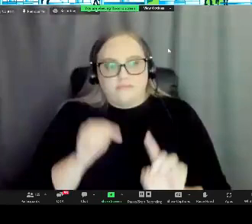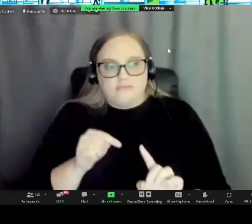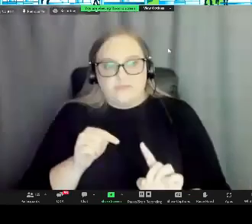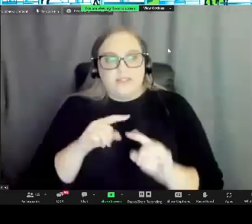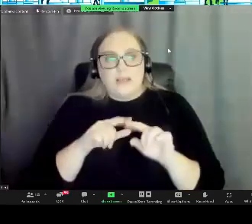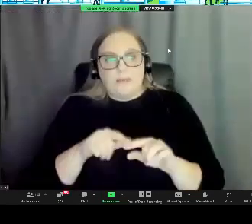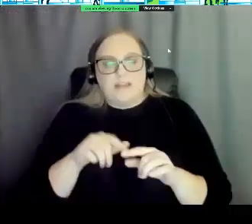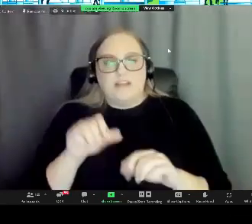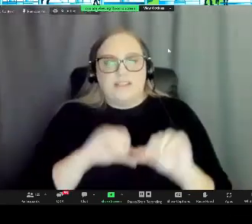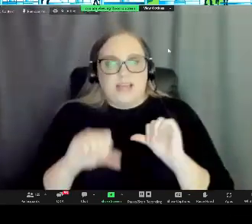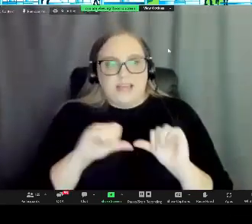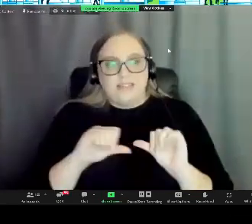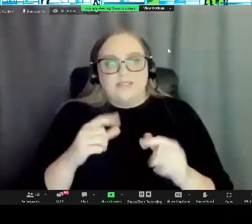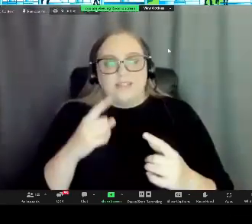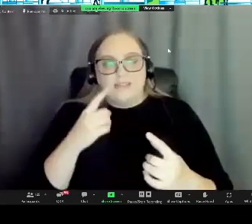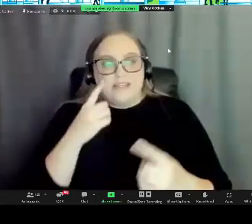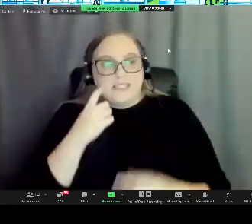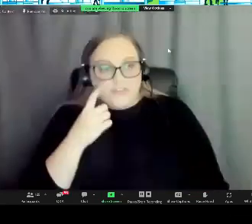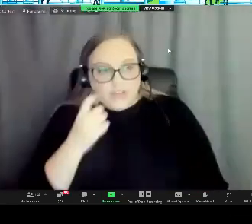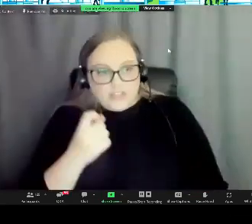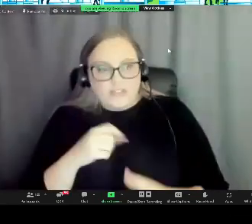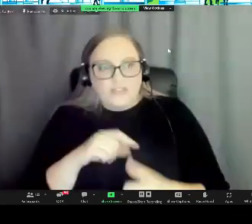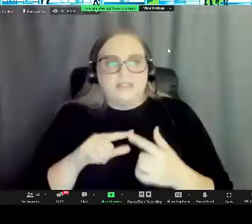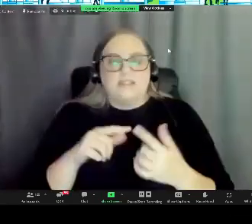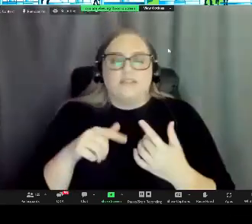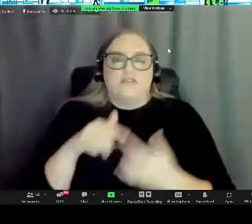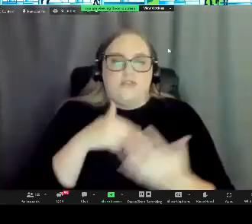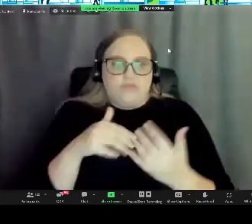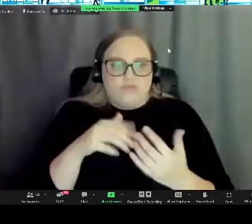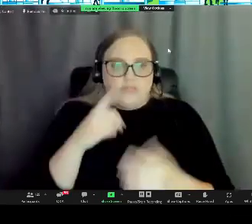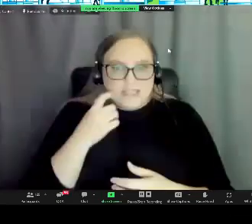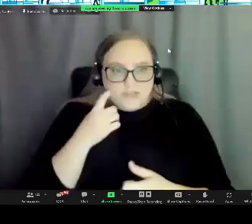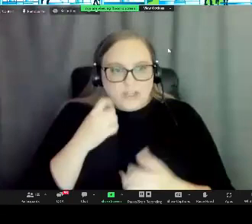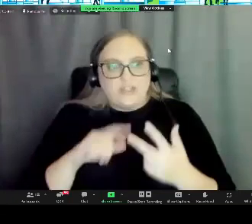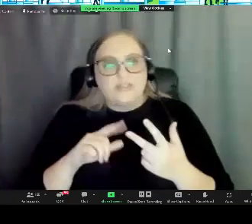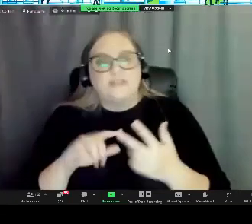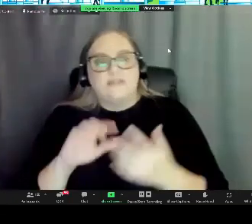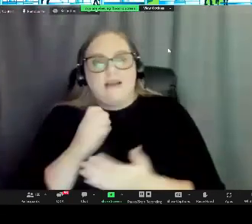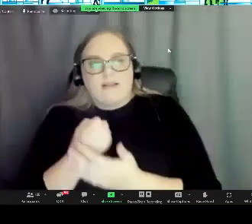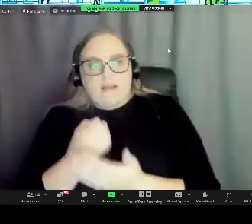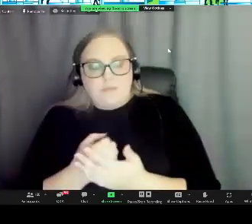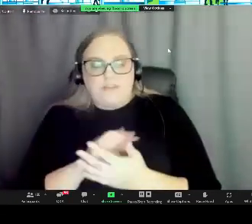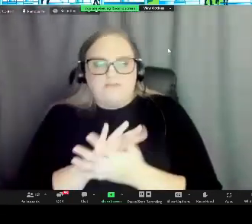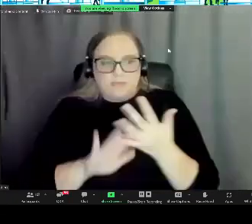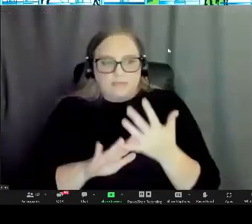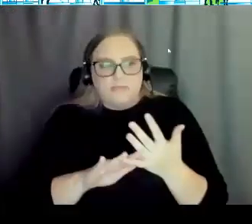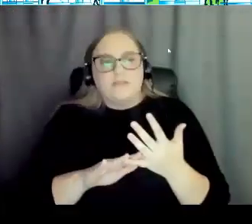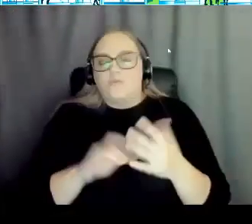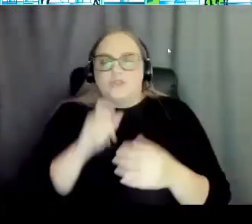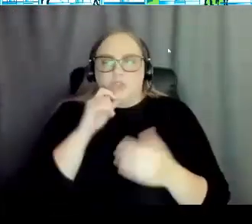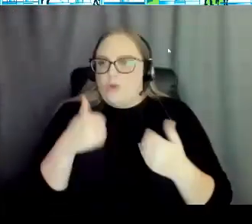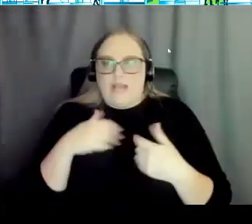scientific considerations and social considerations and economic considerations. But we absolutely do not have a site already picked